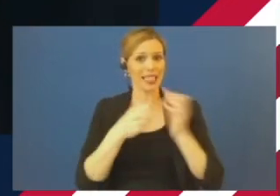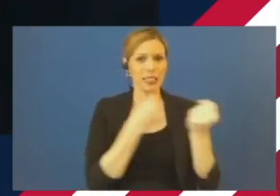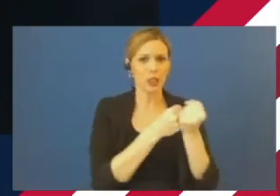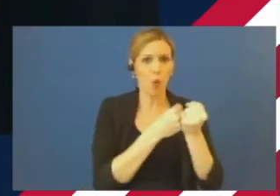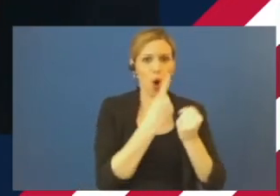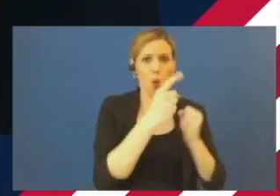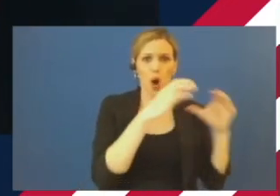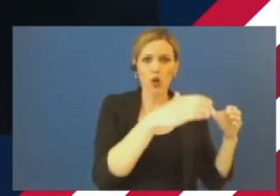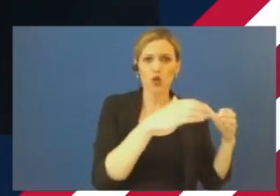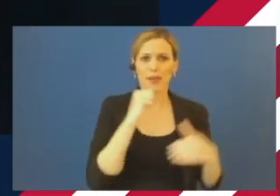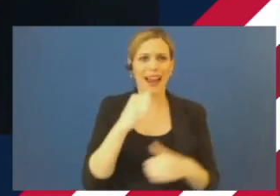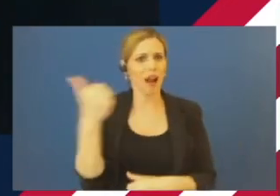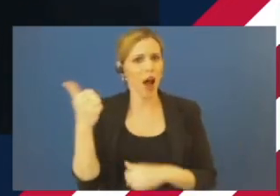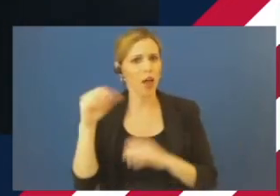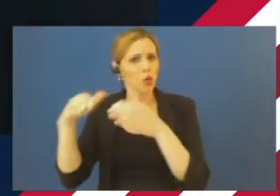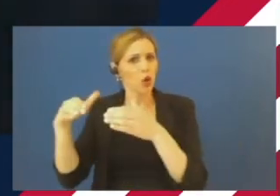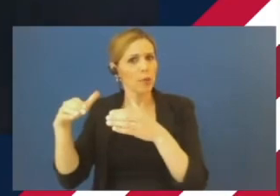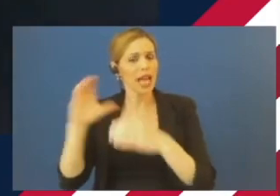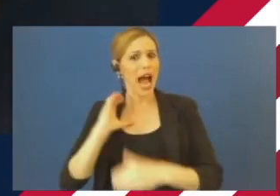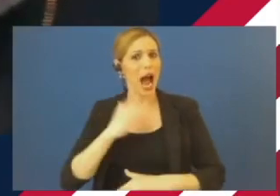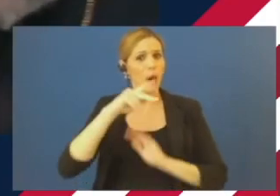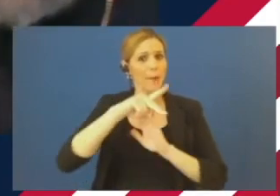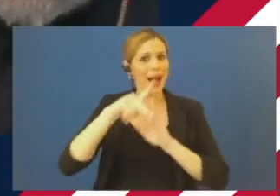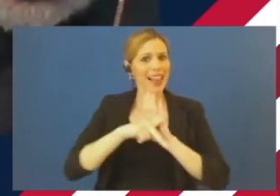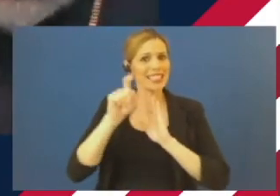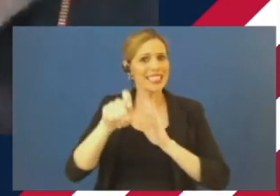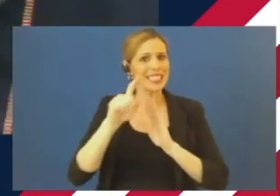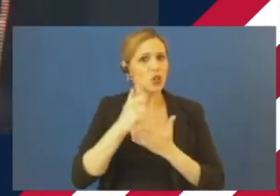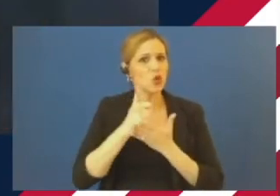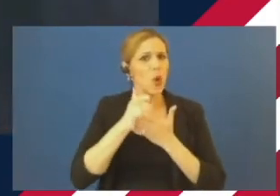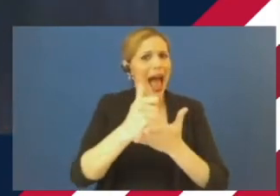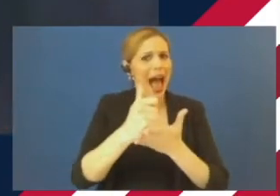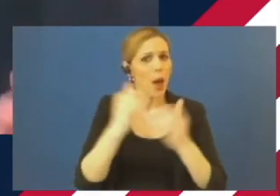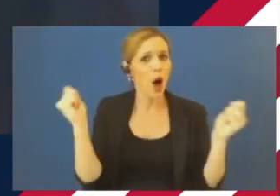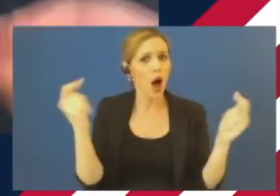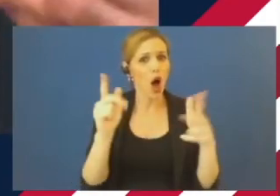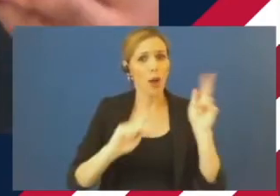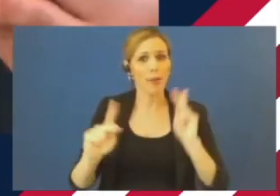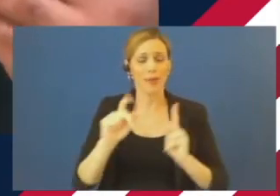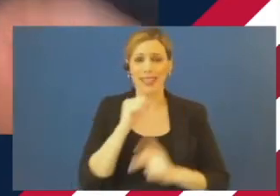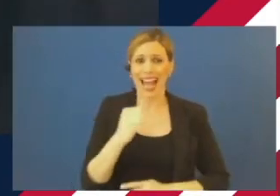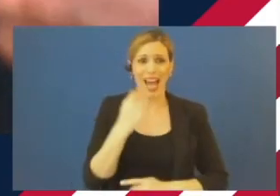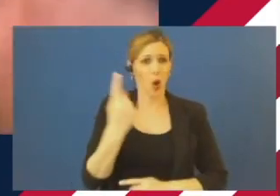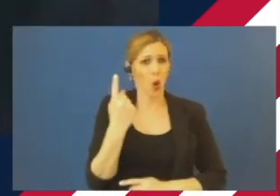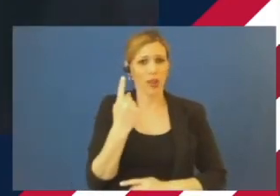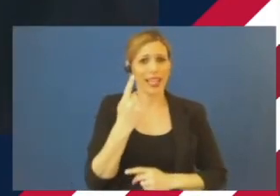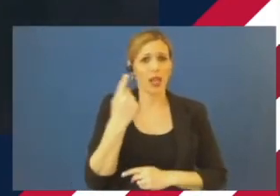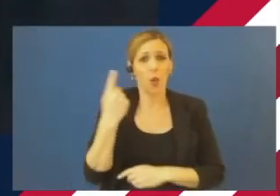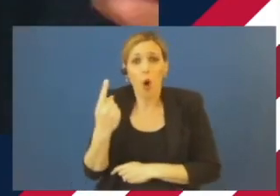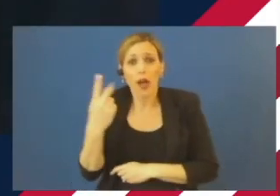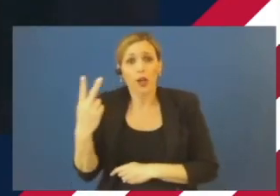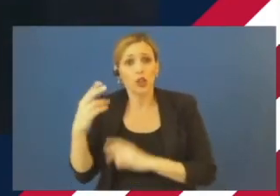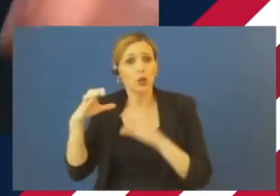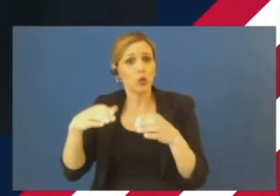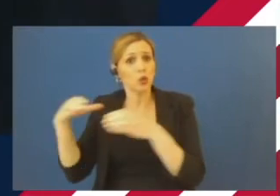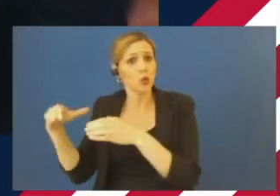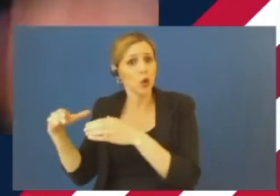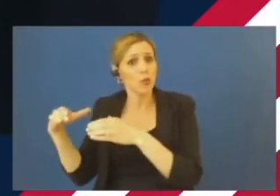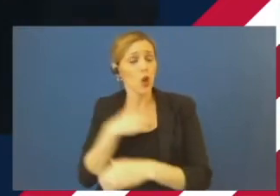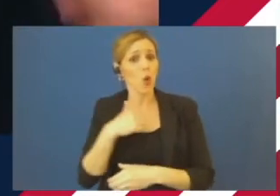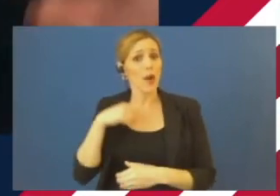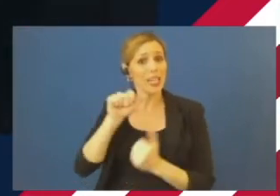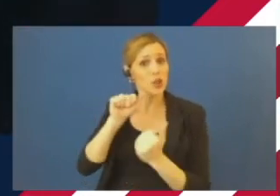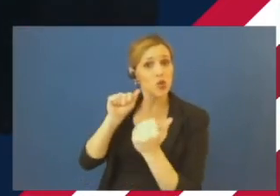lift everybody, rather than having something over here, something over there? In other words, address racism and do it in front of